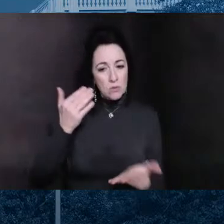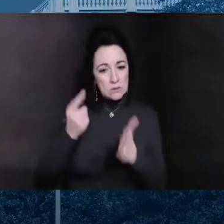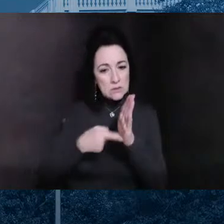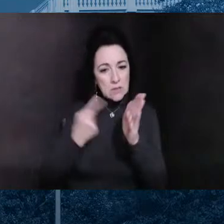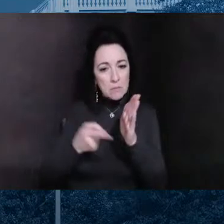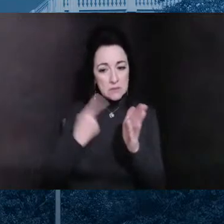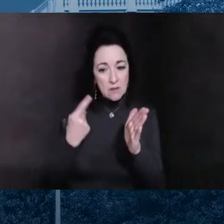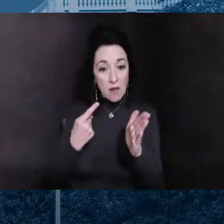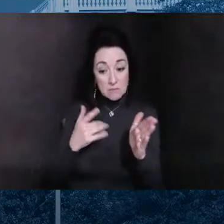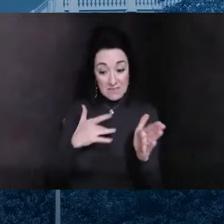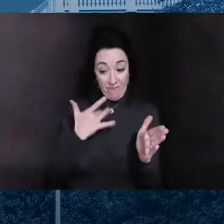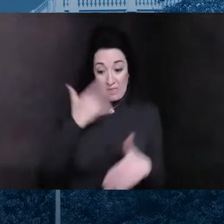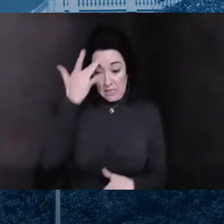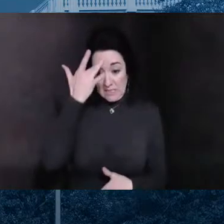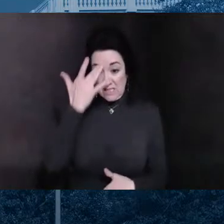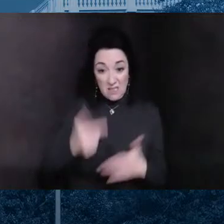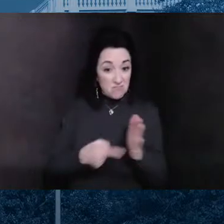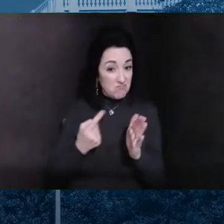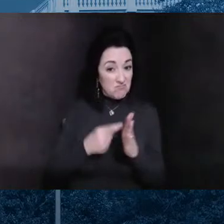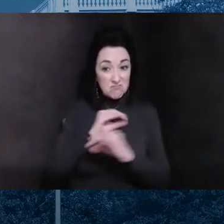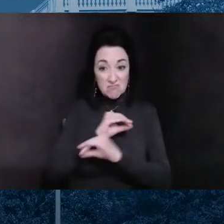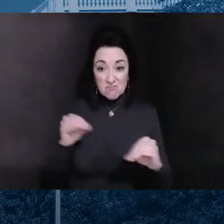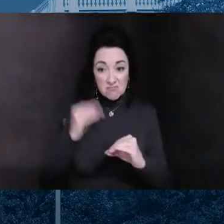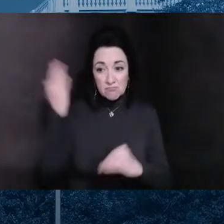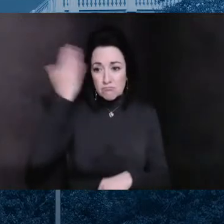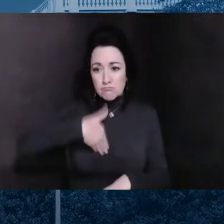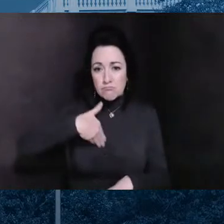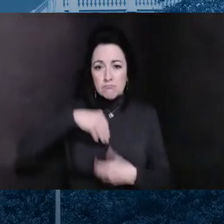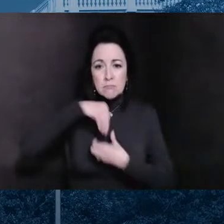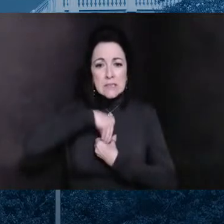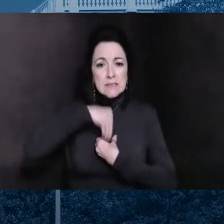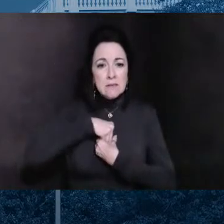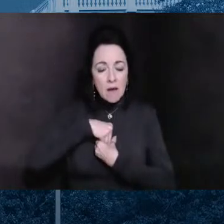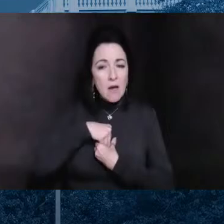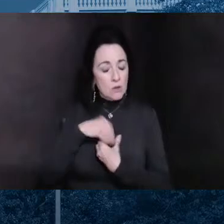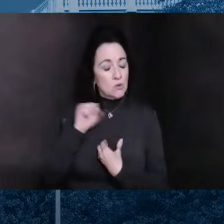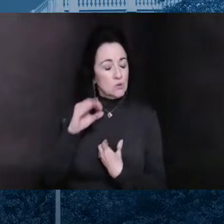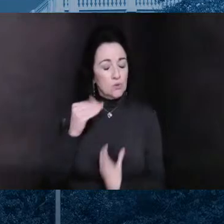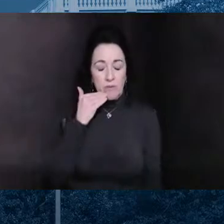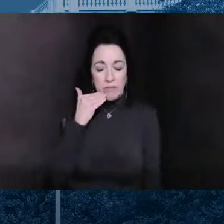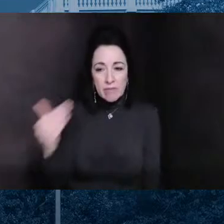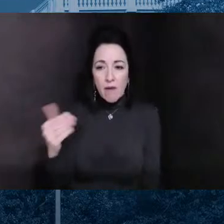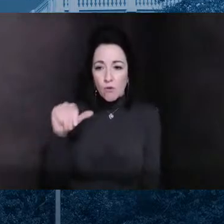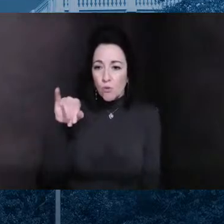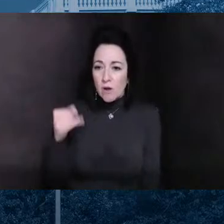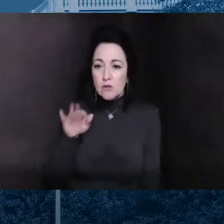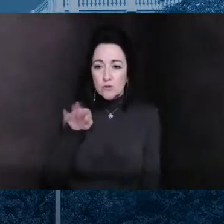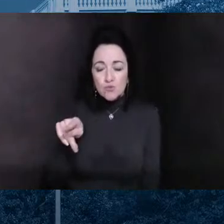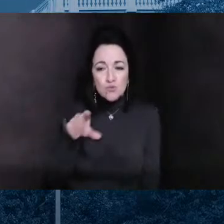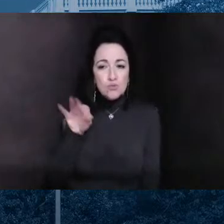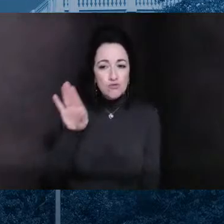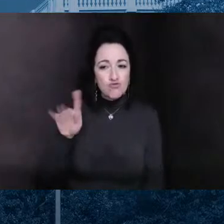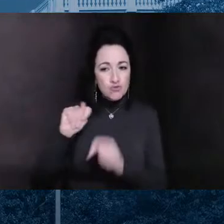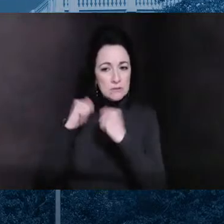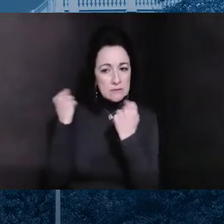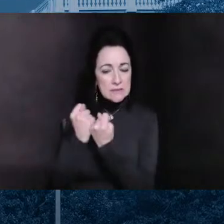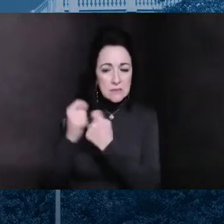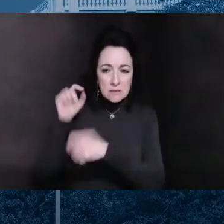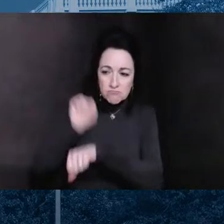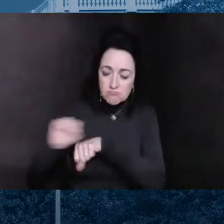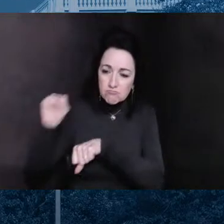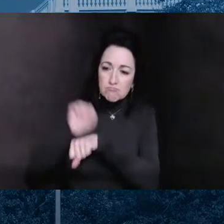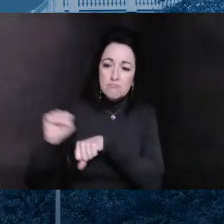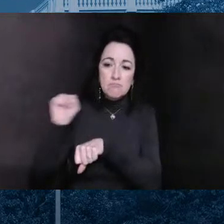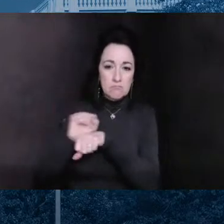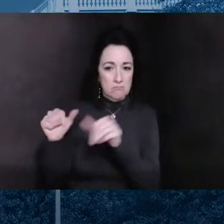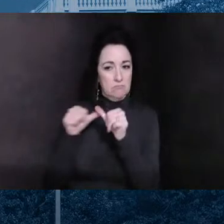what it takes. And these testing numbers, I think, bear that out. AJ, thank you for you and your team for continuing to keep those numbers